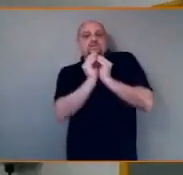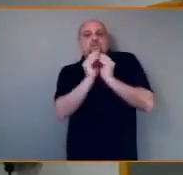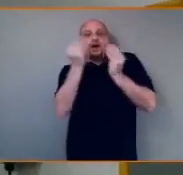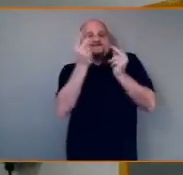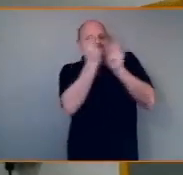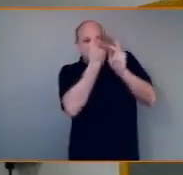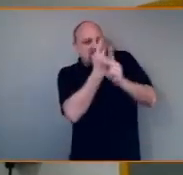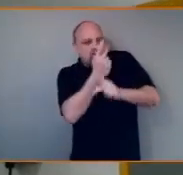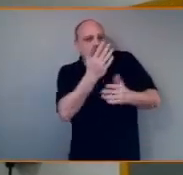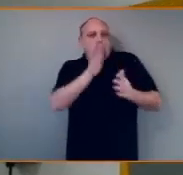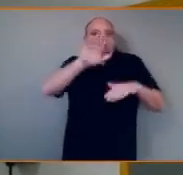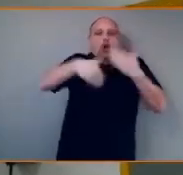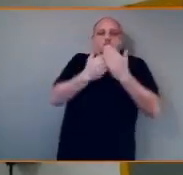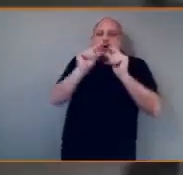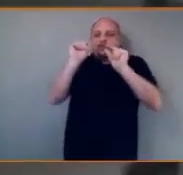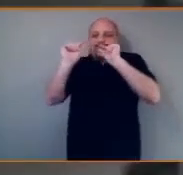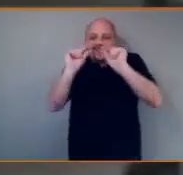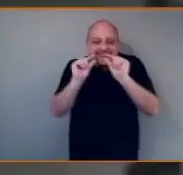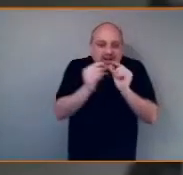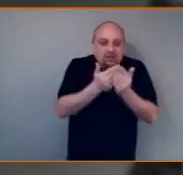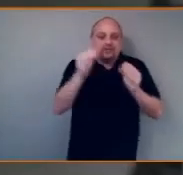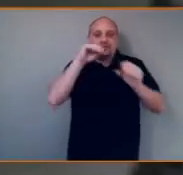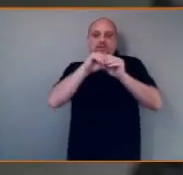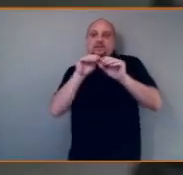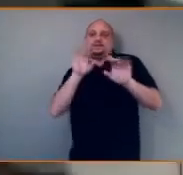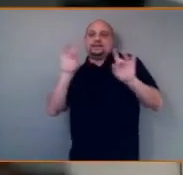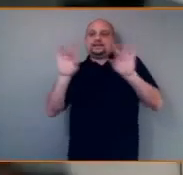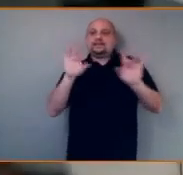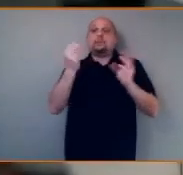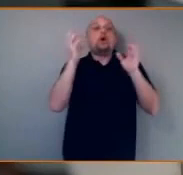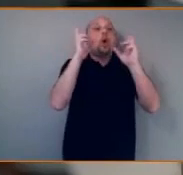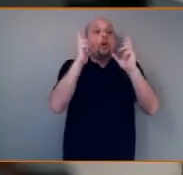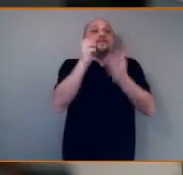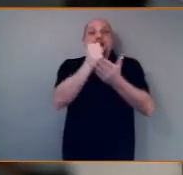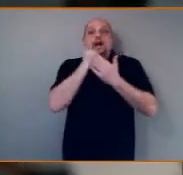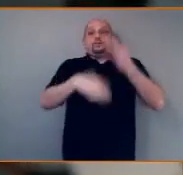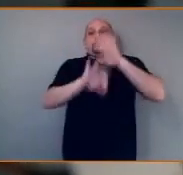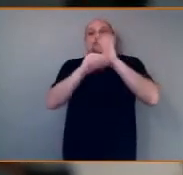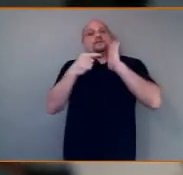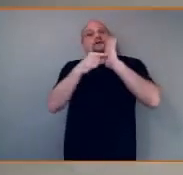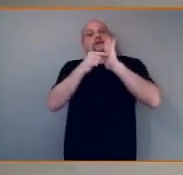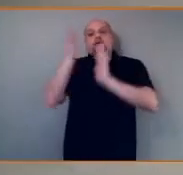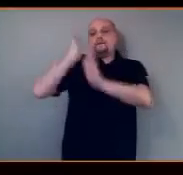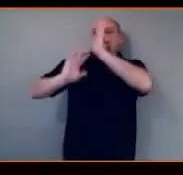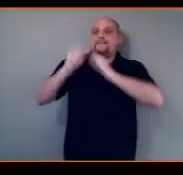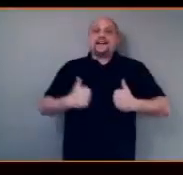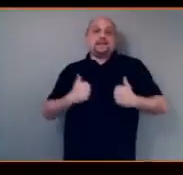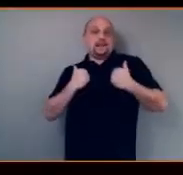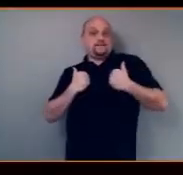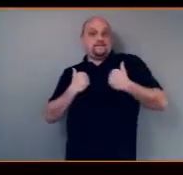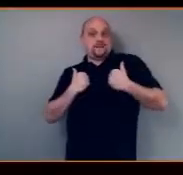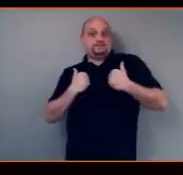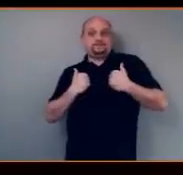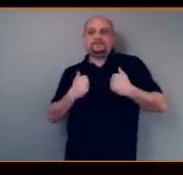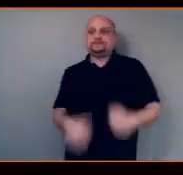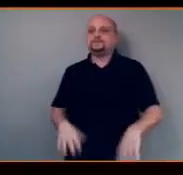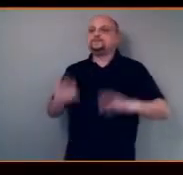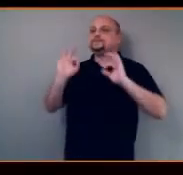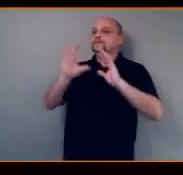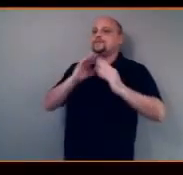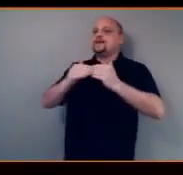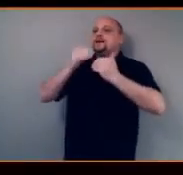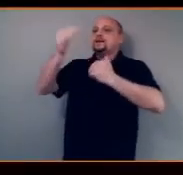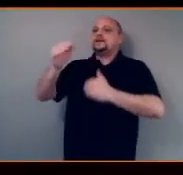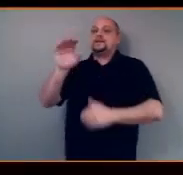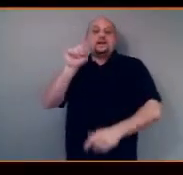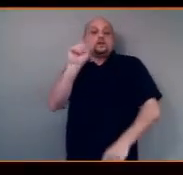about, hopefully search for signs of past life. That's awesome. All right. Our next question is from Marina